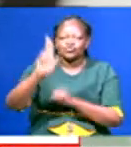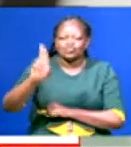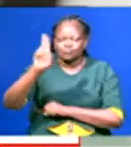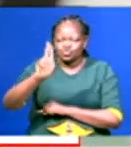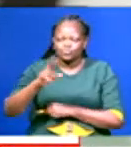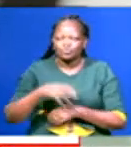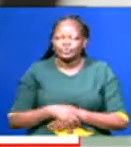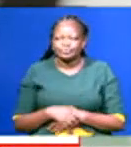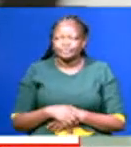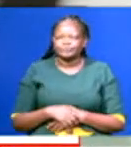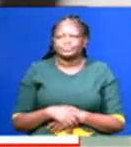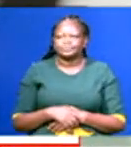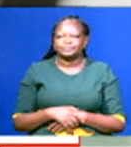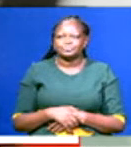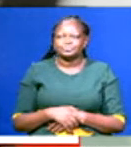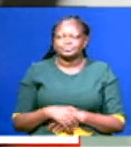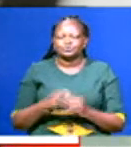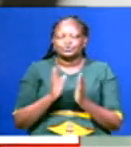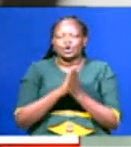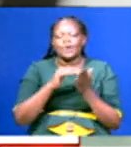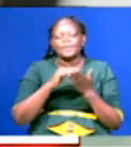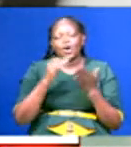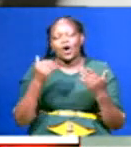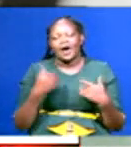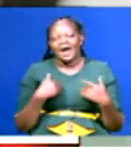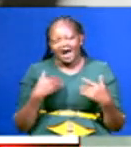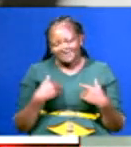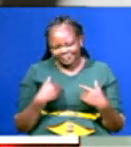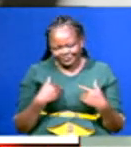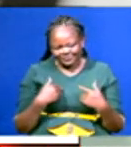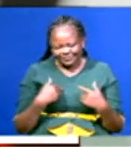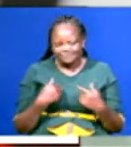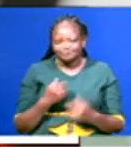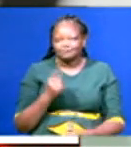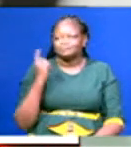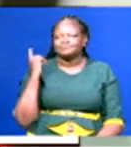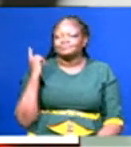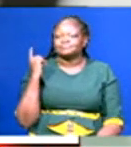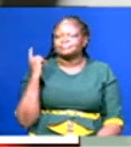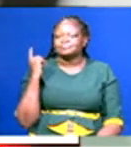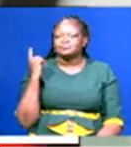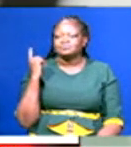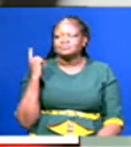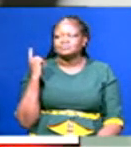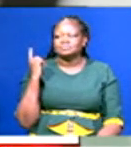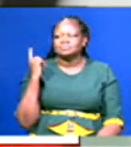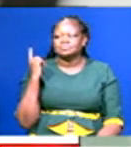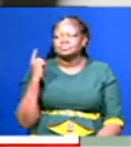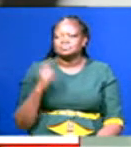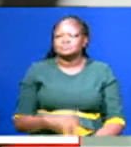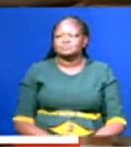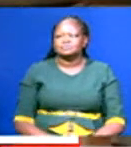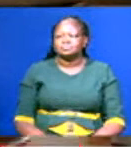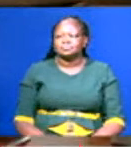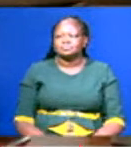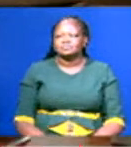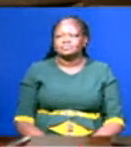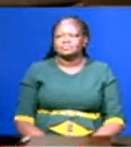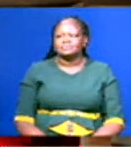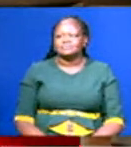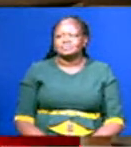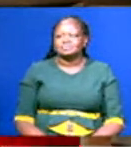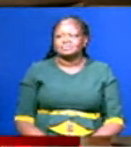Kenyatta. Gladys Mwingai opens our coverage with that report.